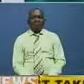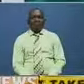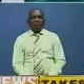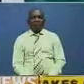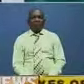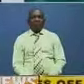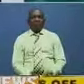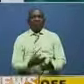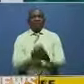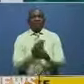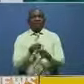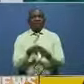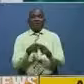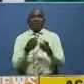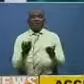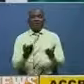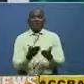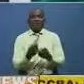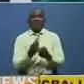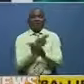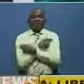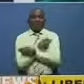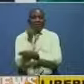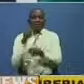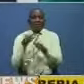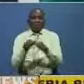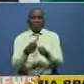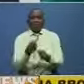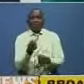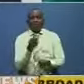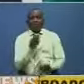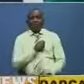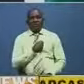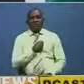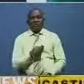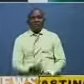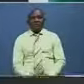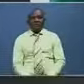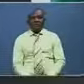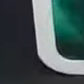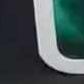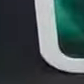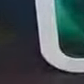You're watching News Hour live on GTV and GBC News. The news returns shortly.